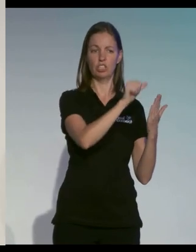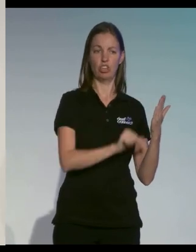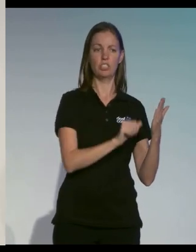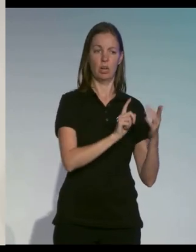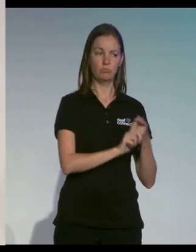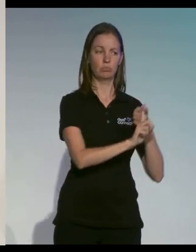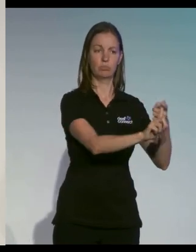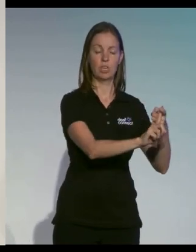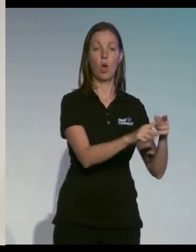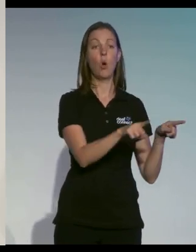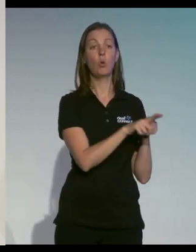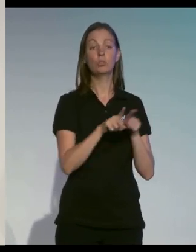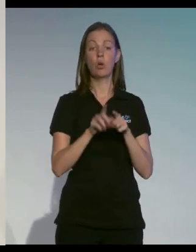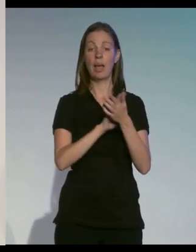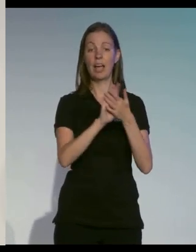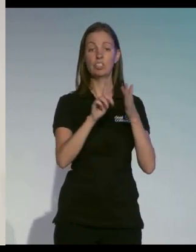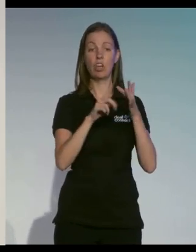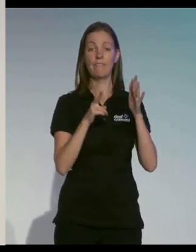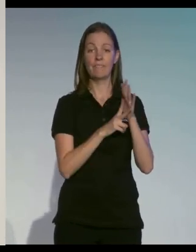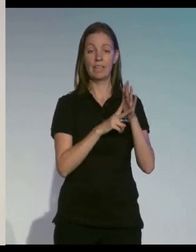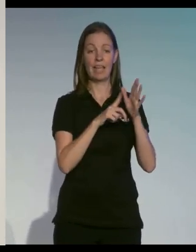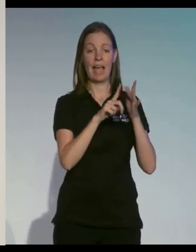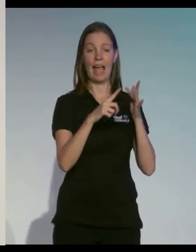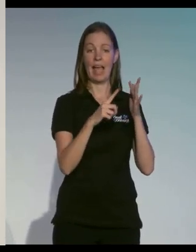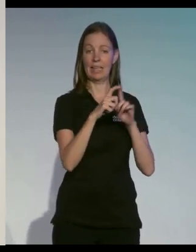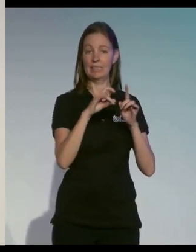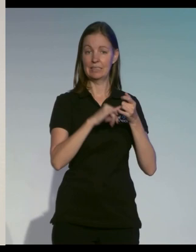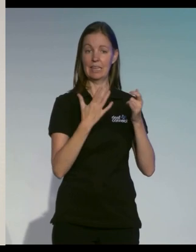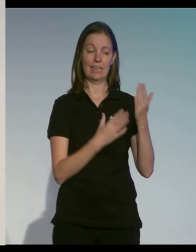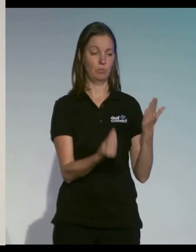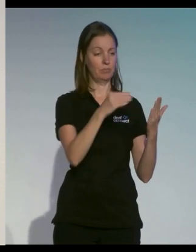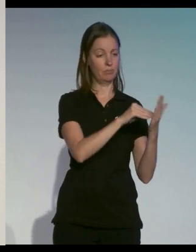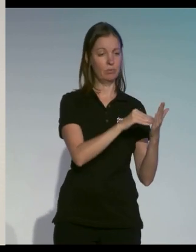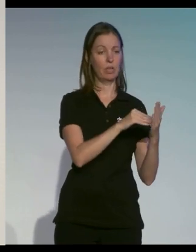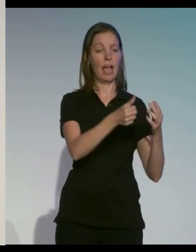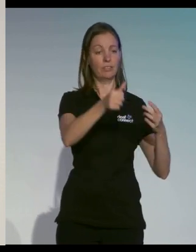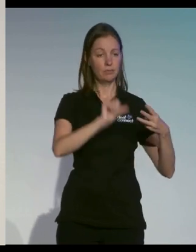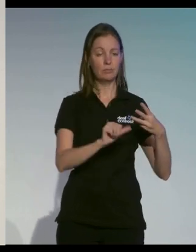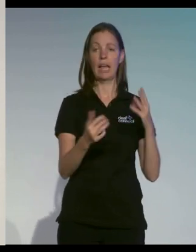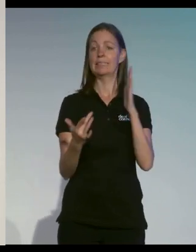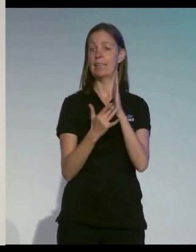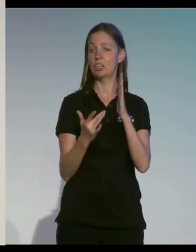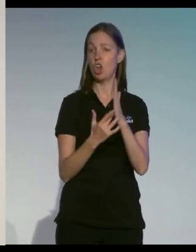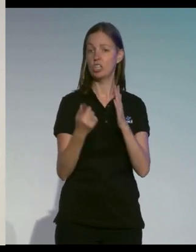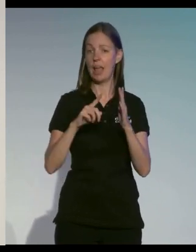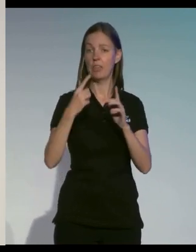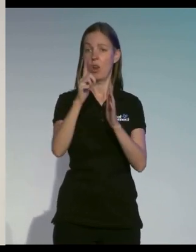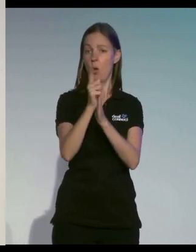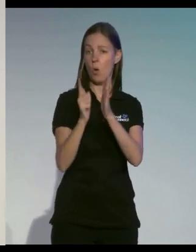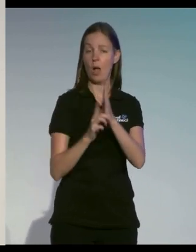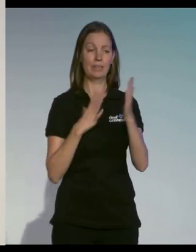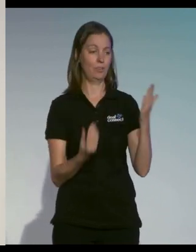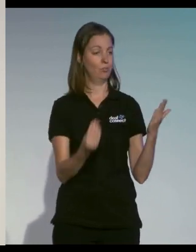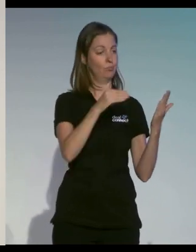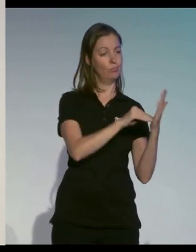got to put HIV/AIDS on the agenda, and we've got to put technology on and the law on the agenda. And I spread